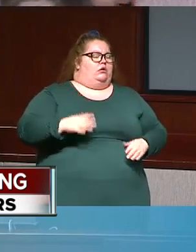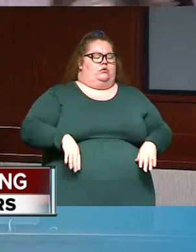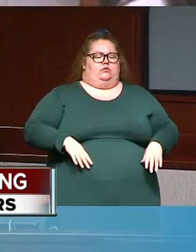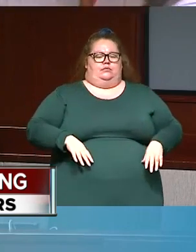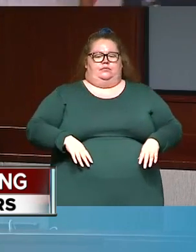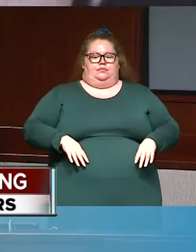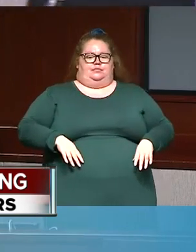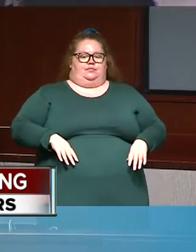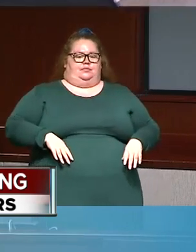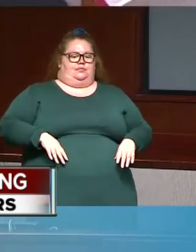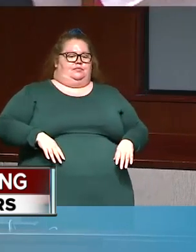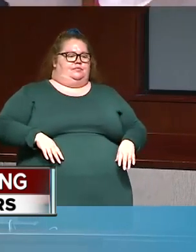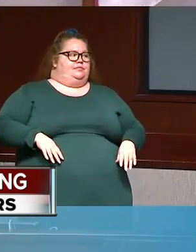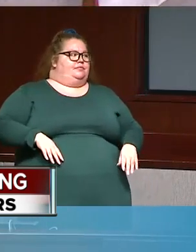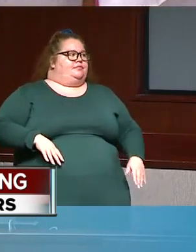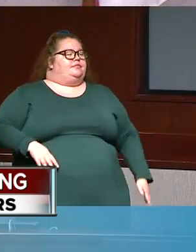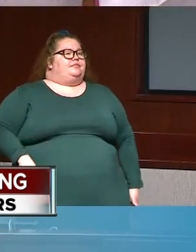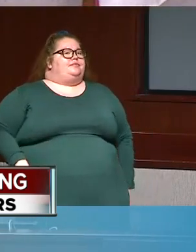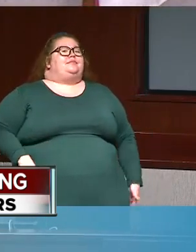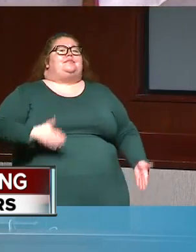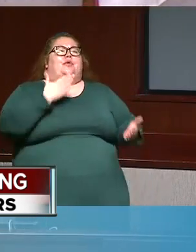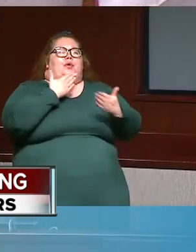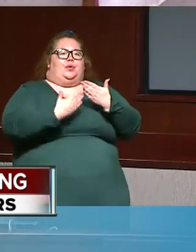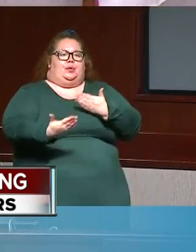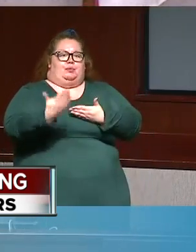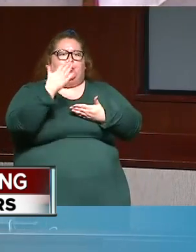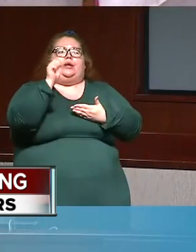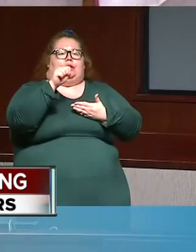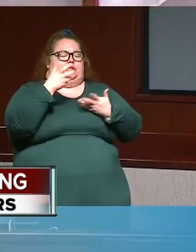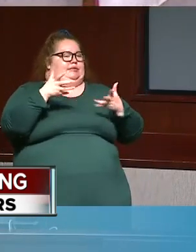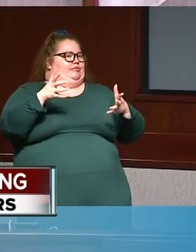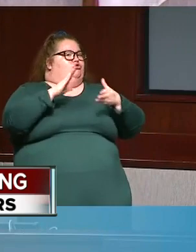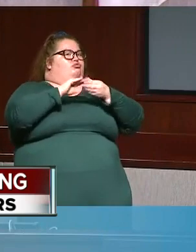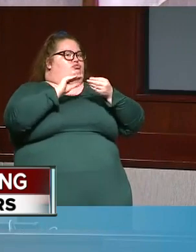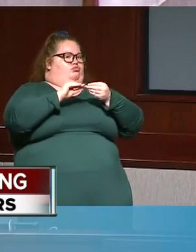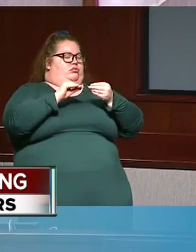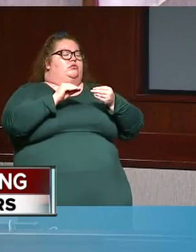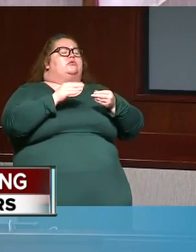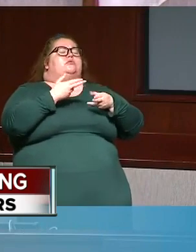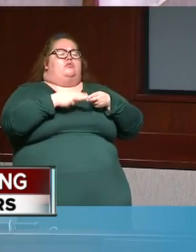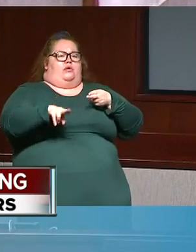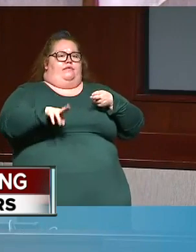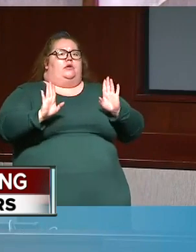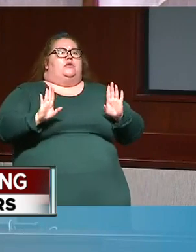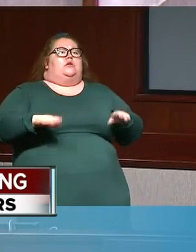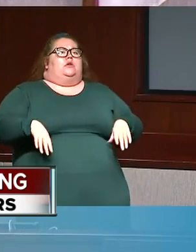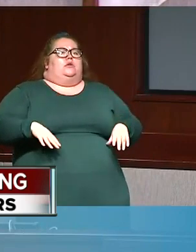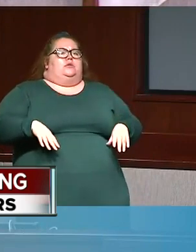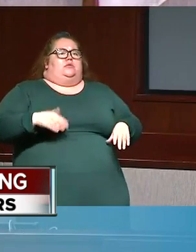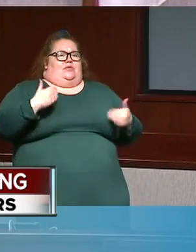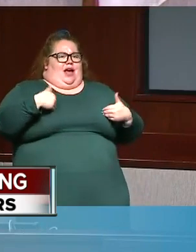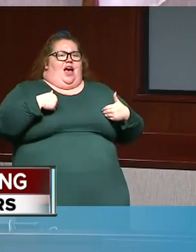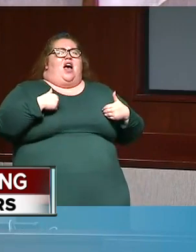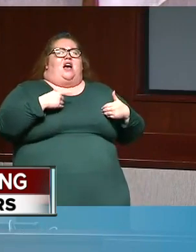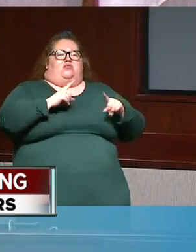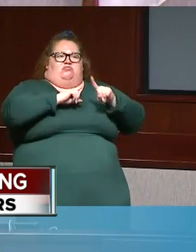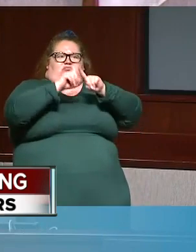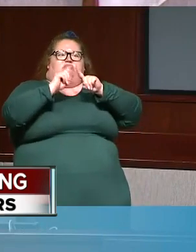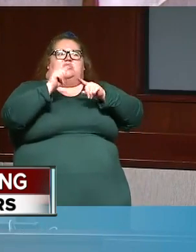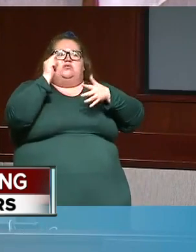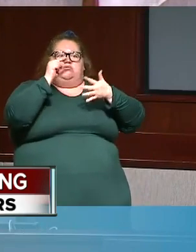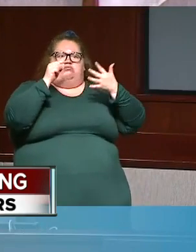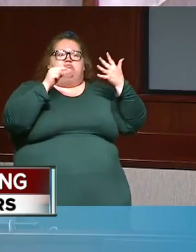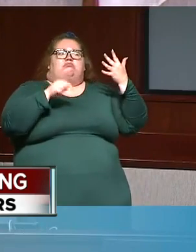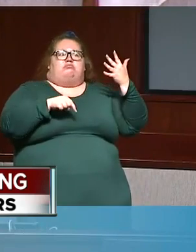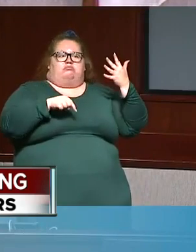respond. Good morning. Yes, we did mention that briefly. There are variables that go into the model that do